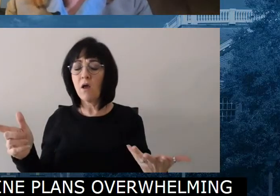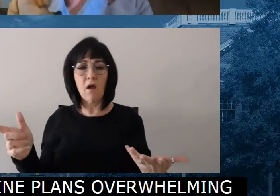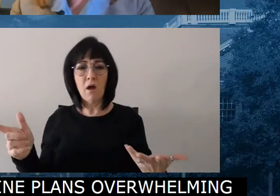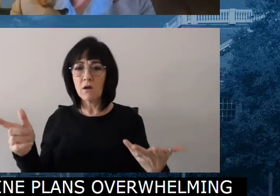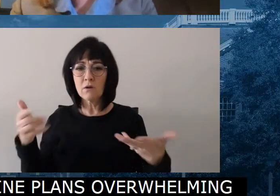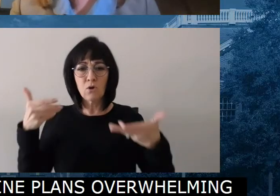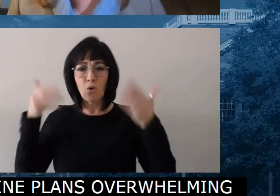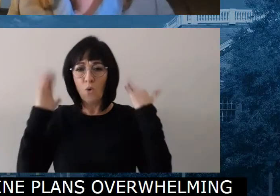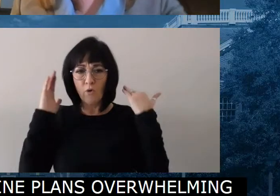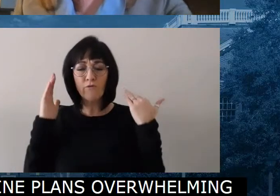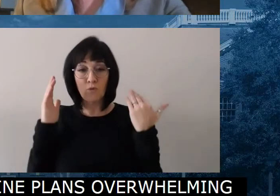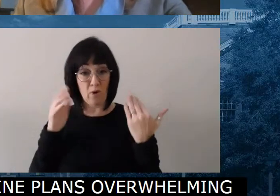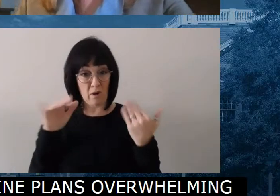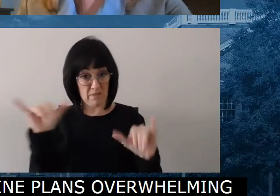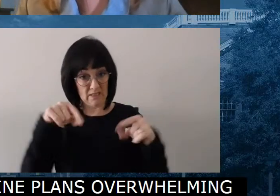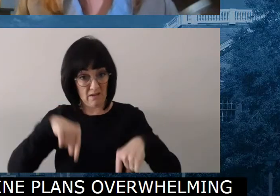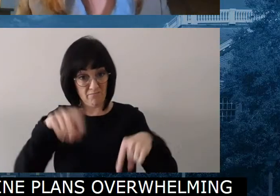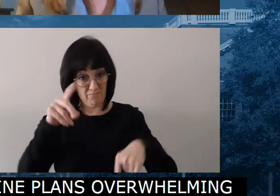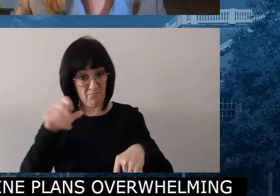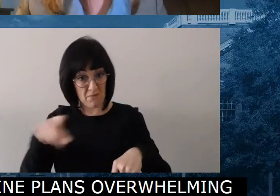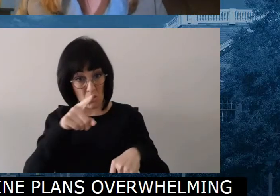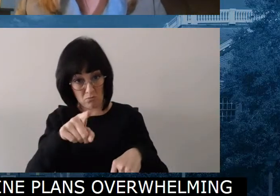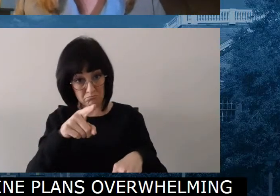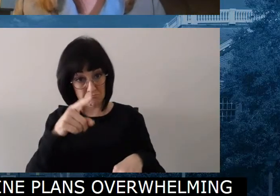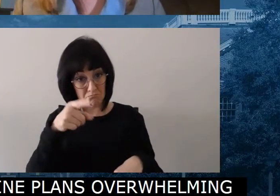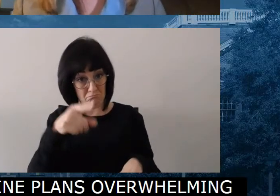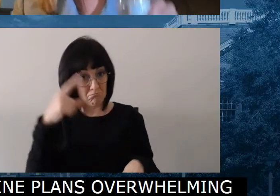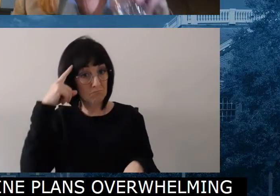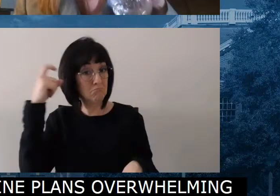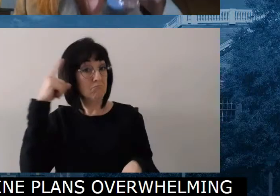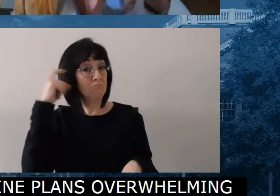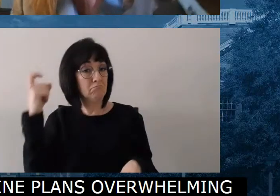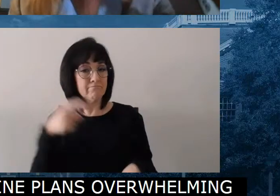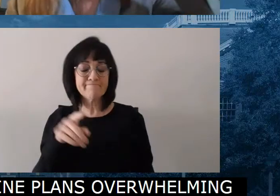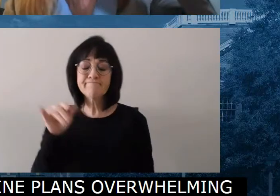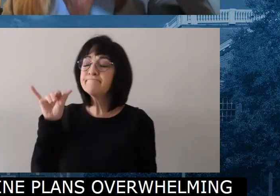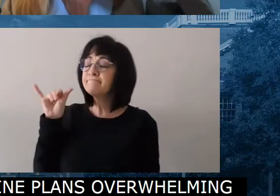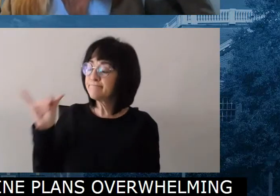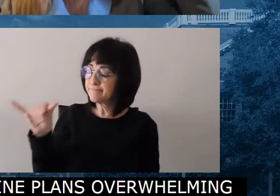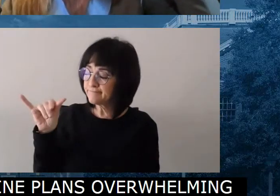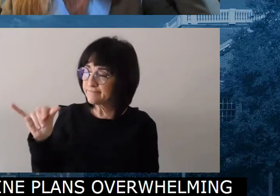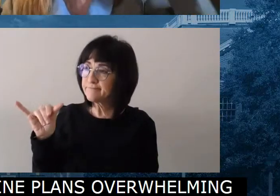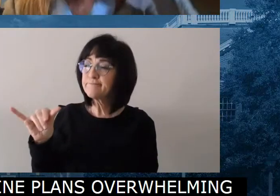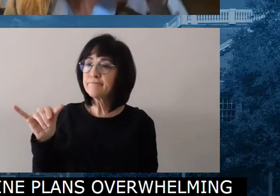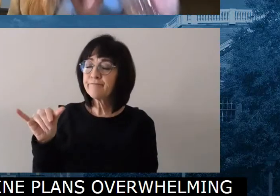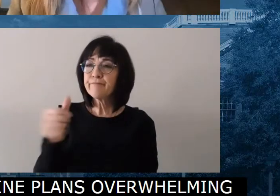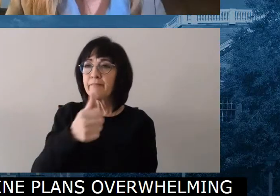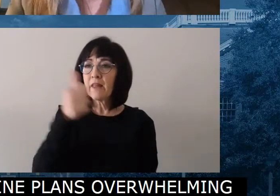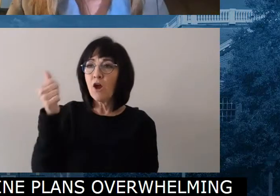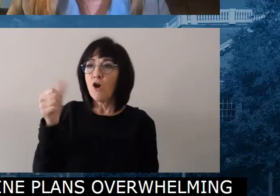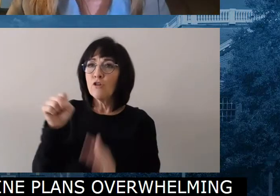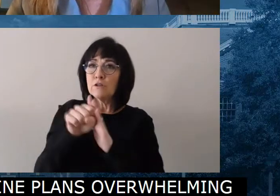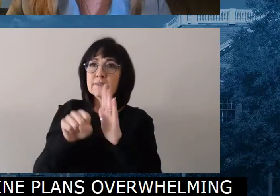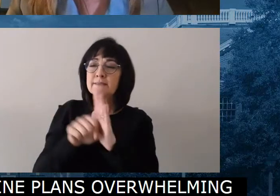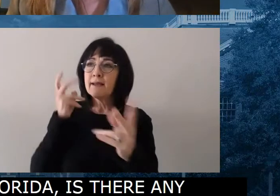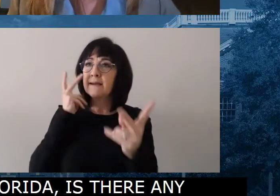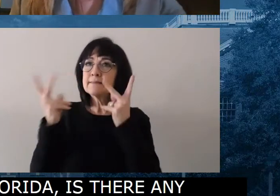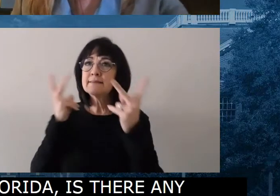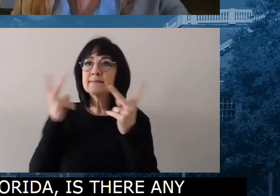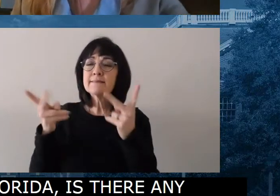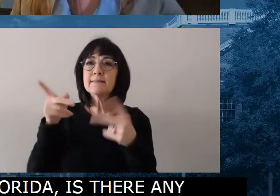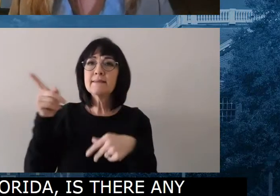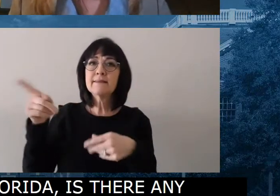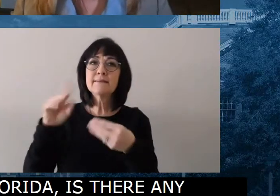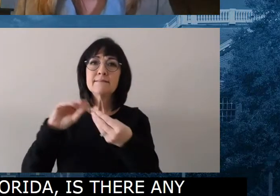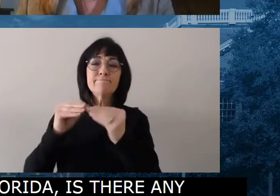talked about today with respect to changing levels of supply and changing levels of